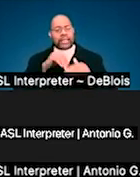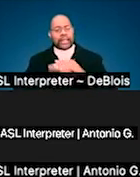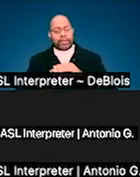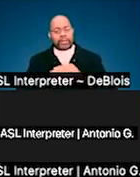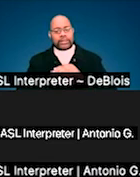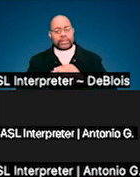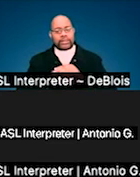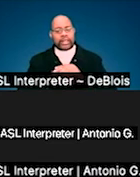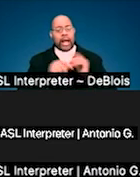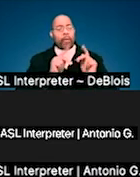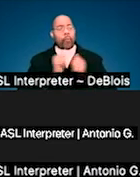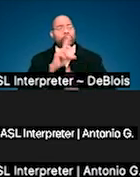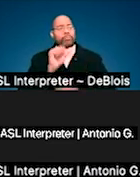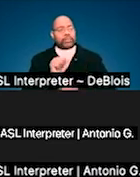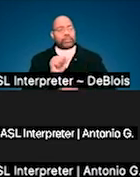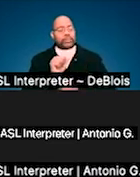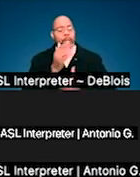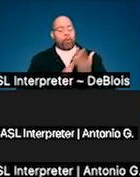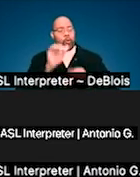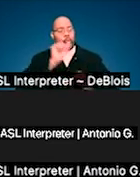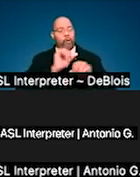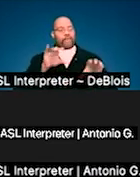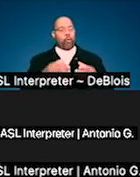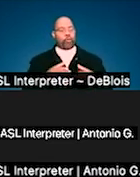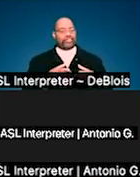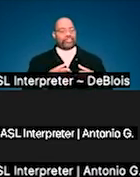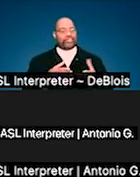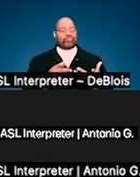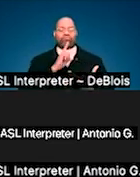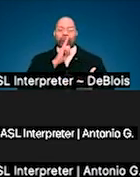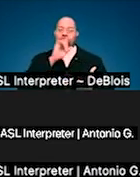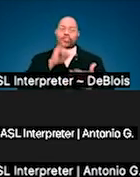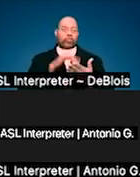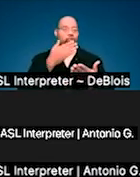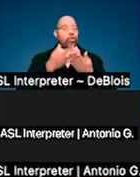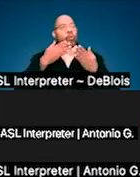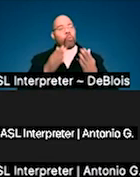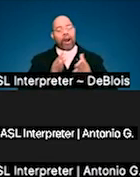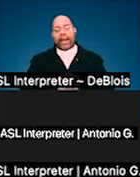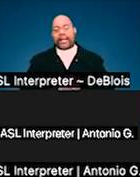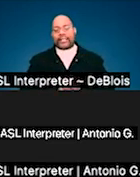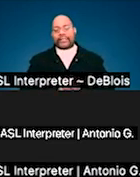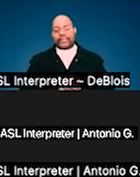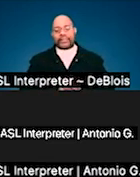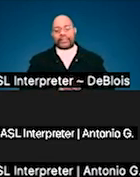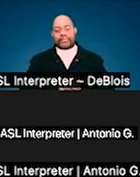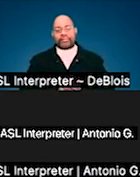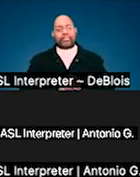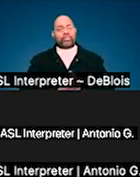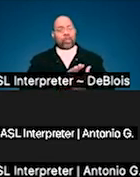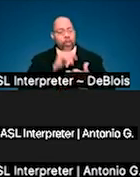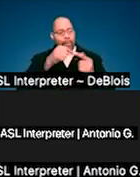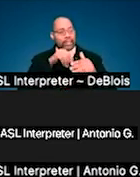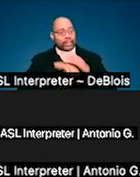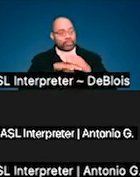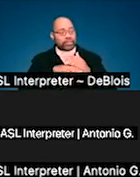accessibility and people with disabilities as part of your workforce. There's no better way to learn about accessibility